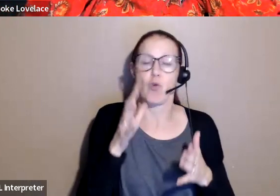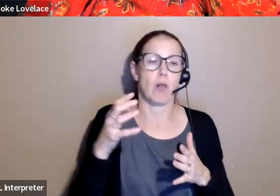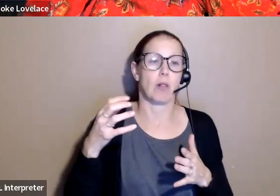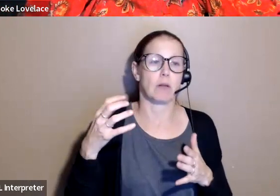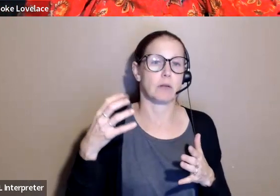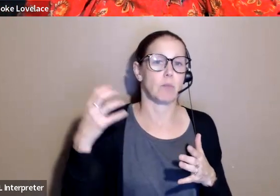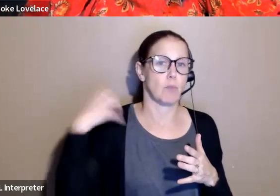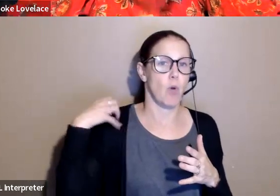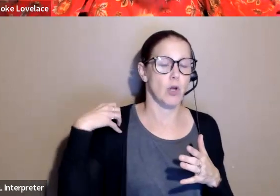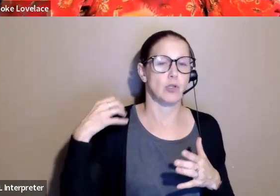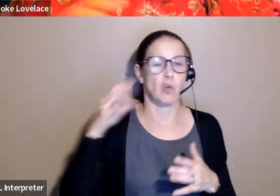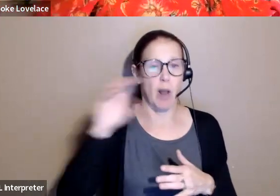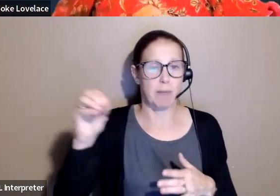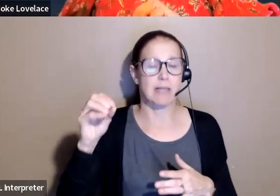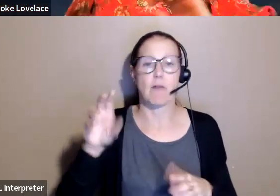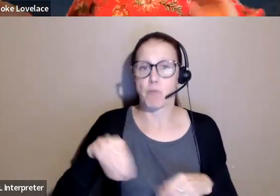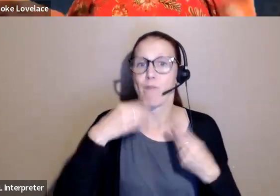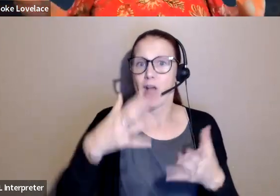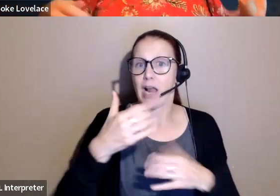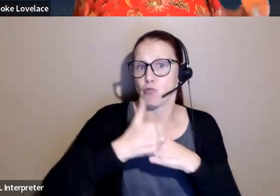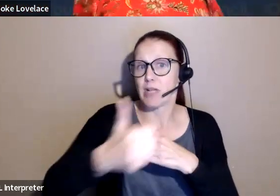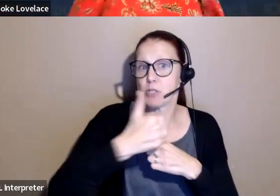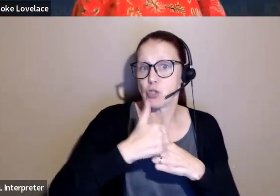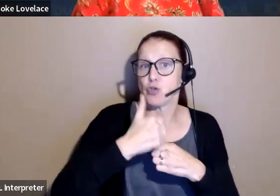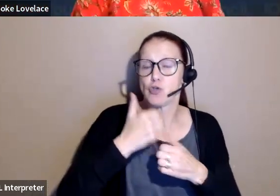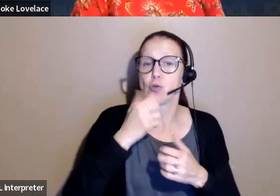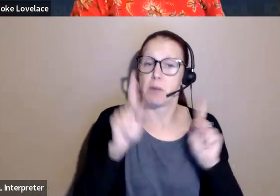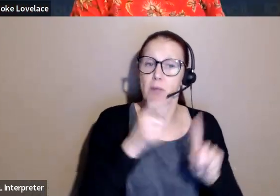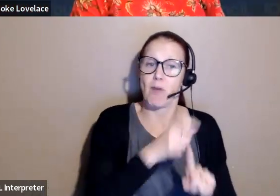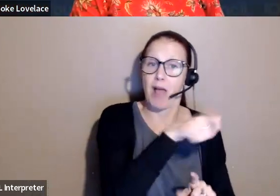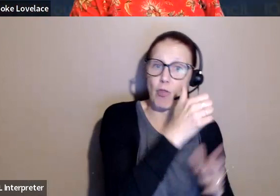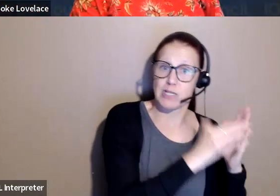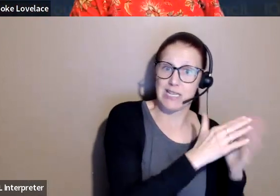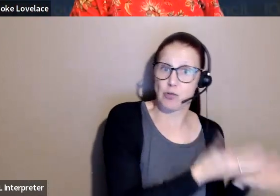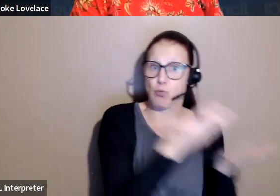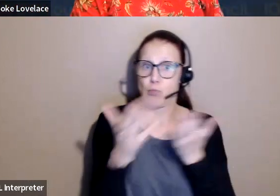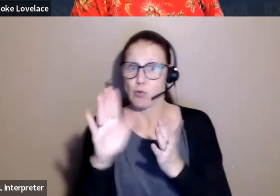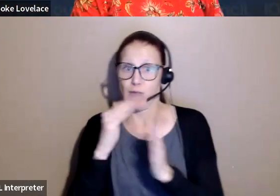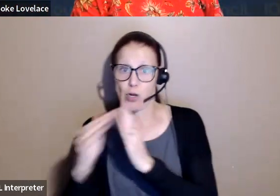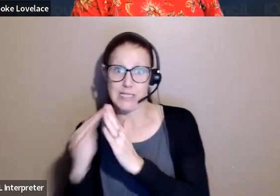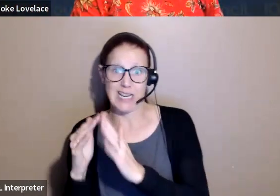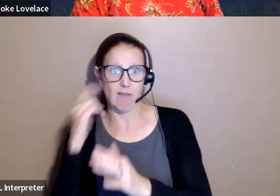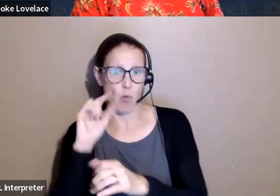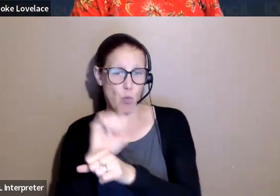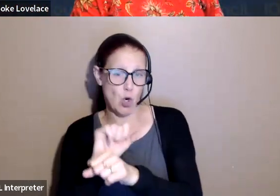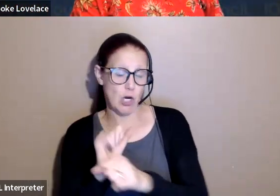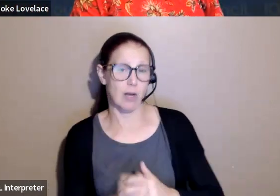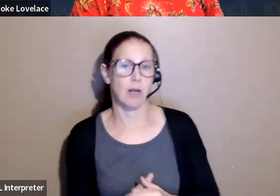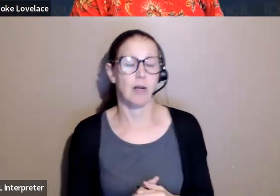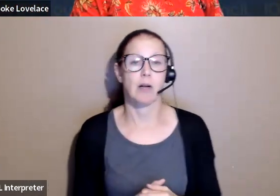have provided transportation to bring people from other cities to their city to do that. So